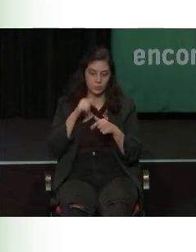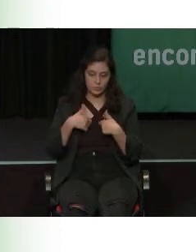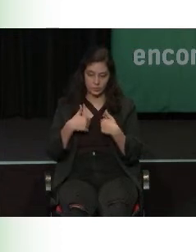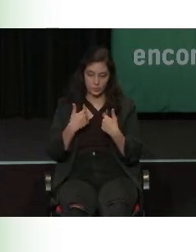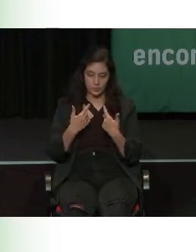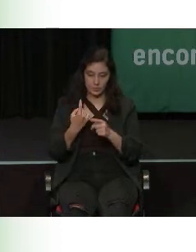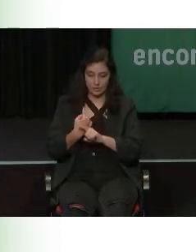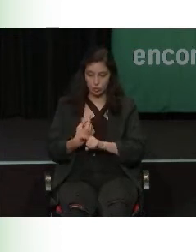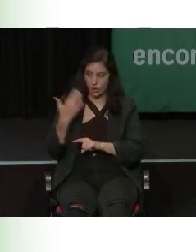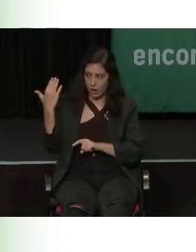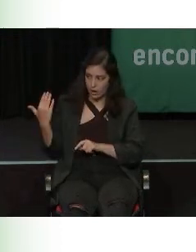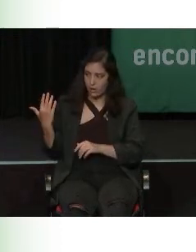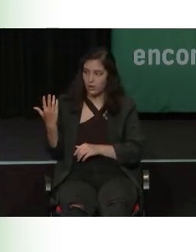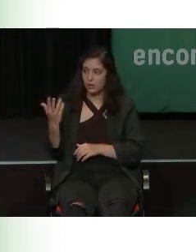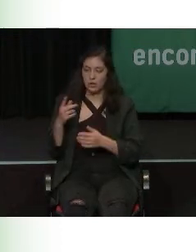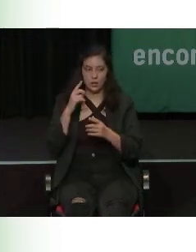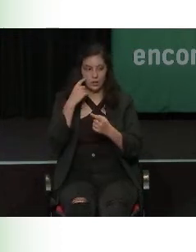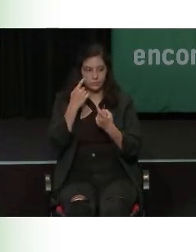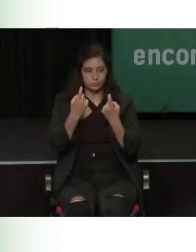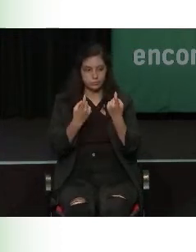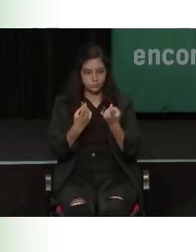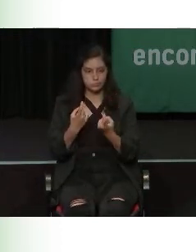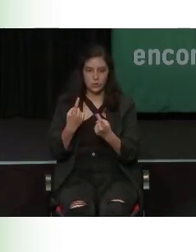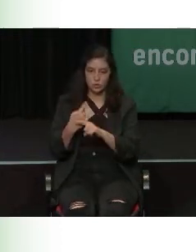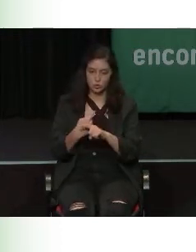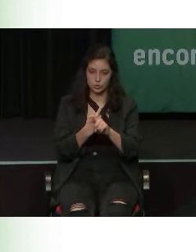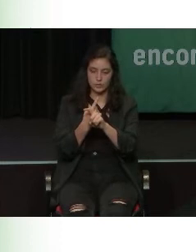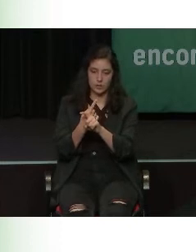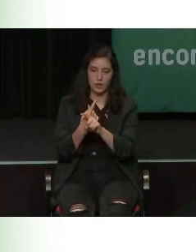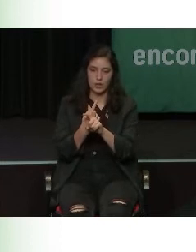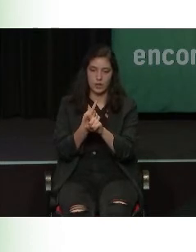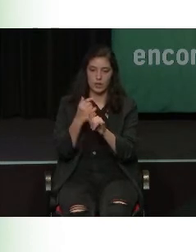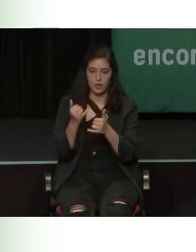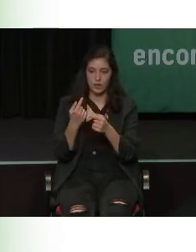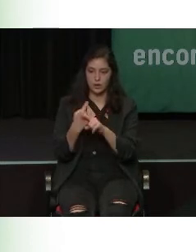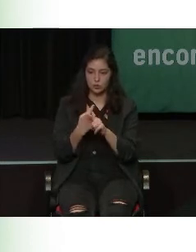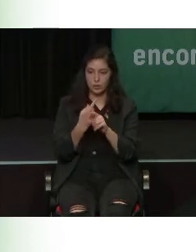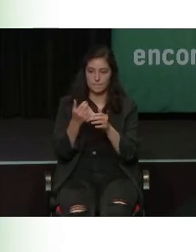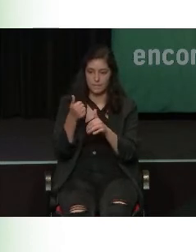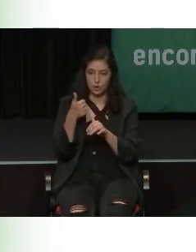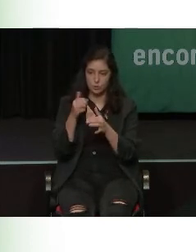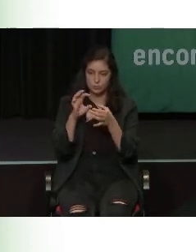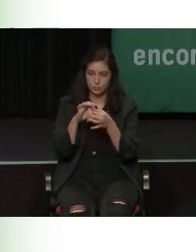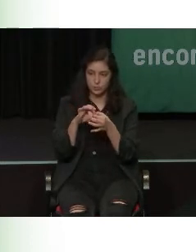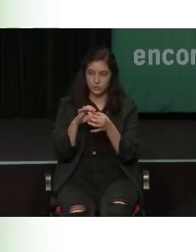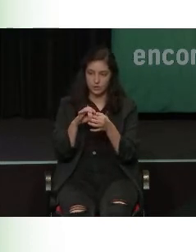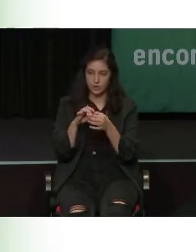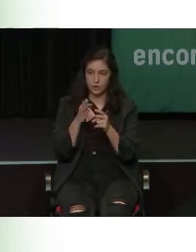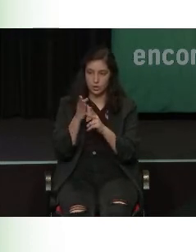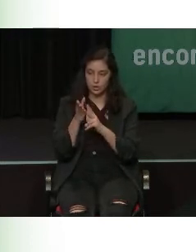instance. And by exploring the mechanisms, the underlying mechanisms and the underlying biology associated with these